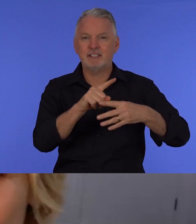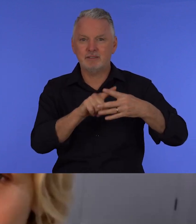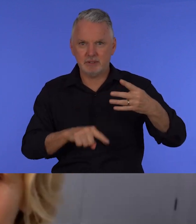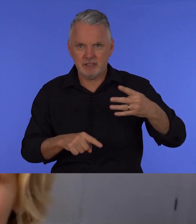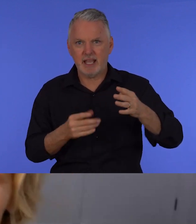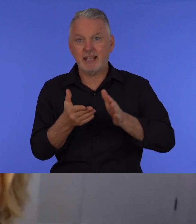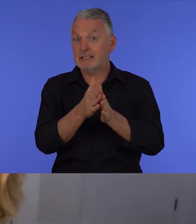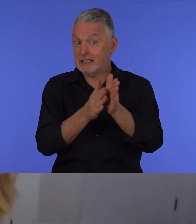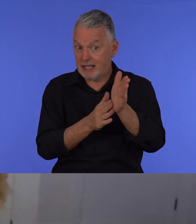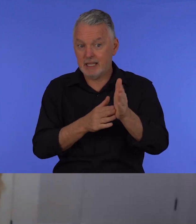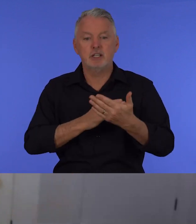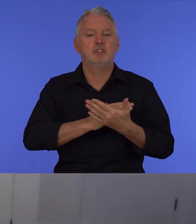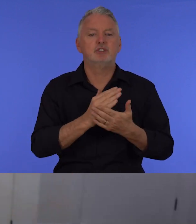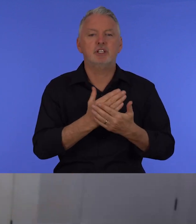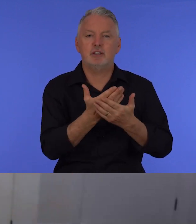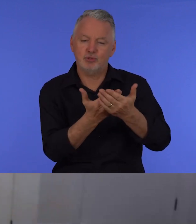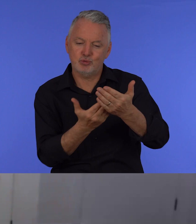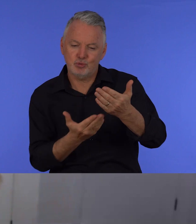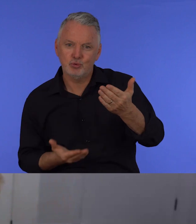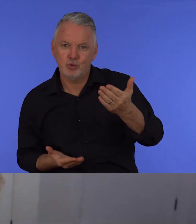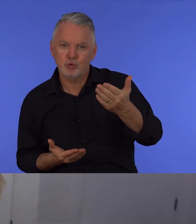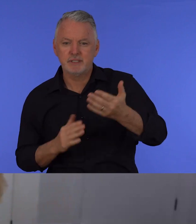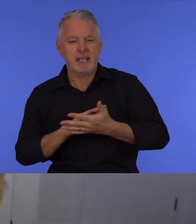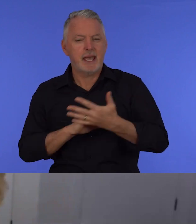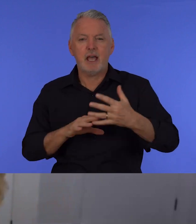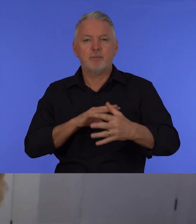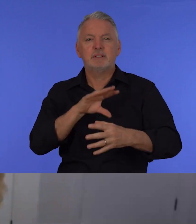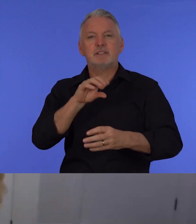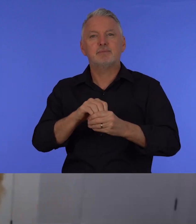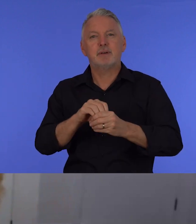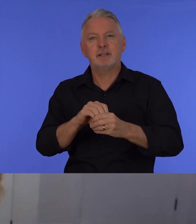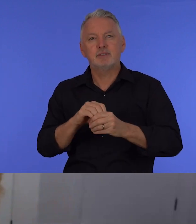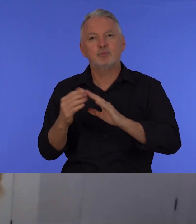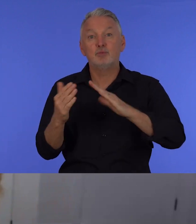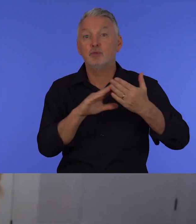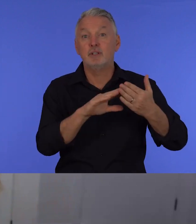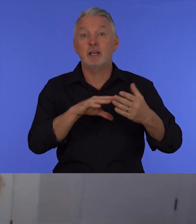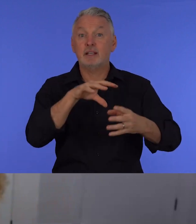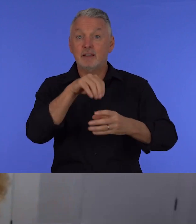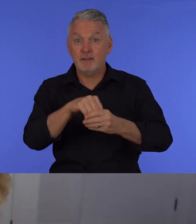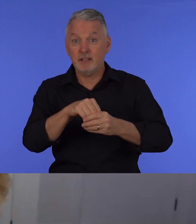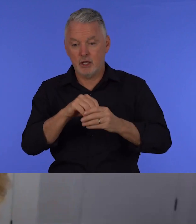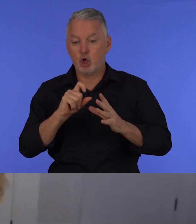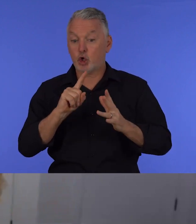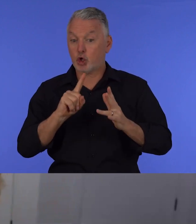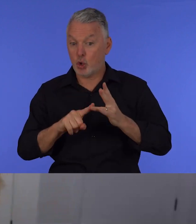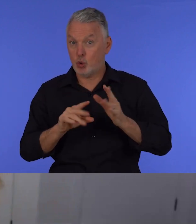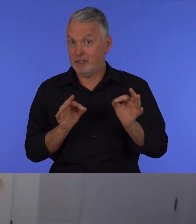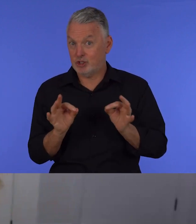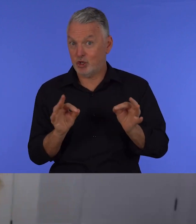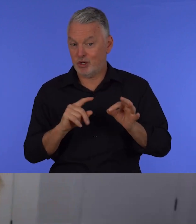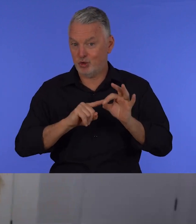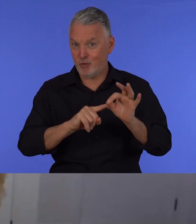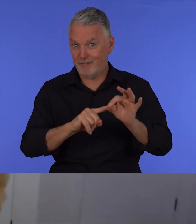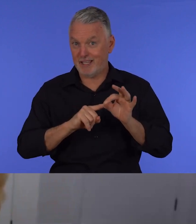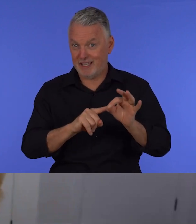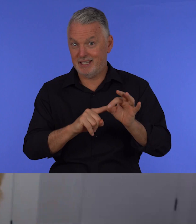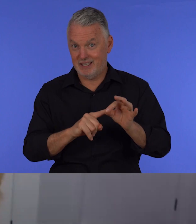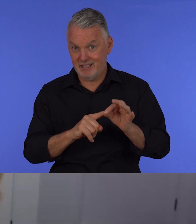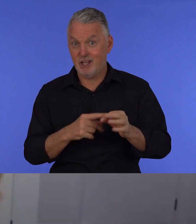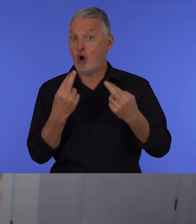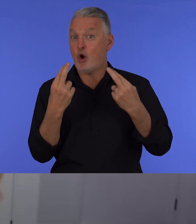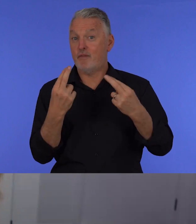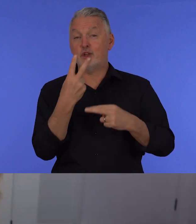it's an opportunity for families of children with disability or delay to share their insights and experiences about participating in community activities